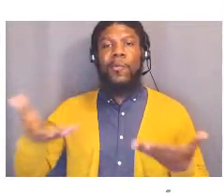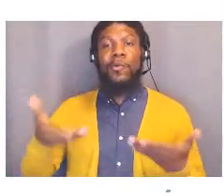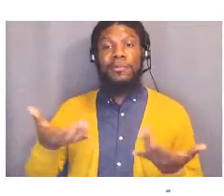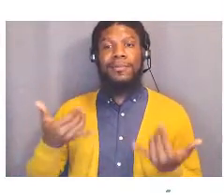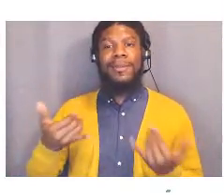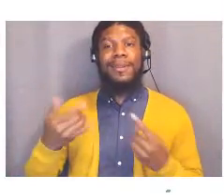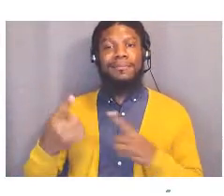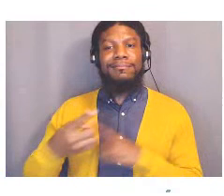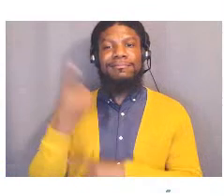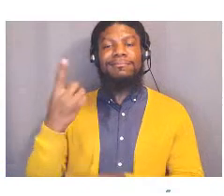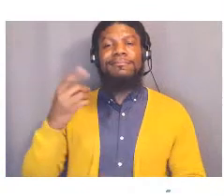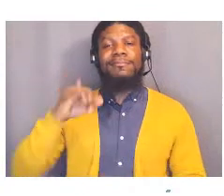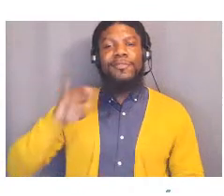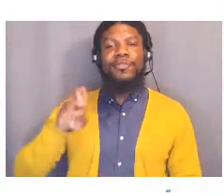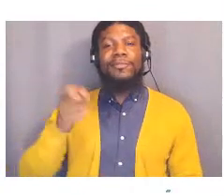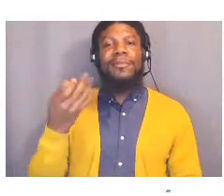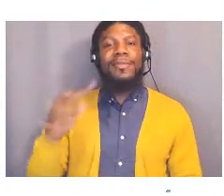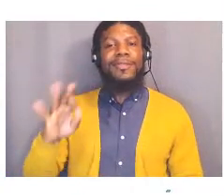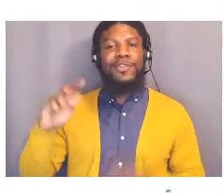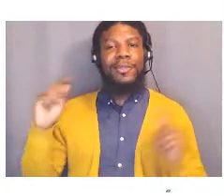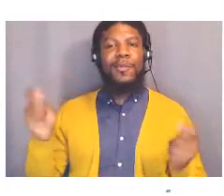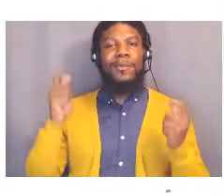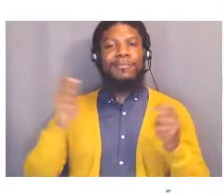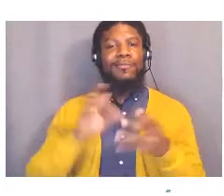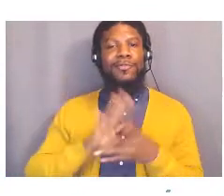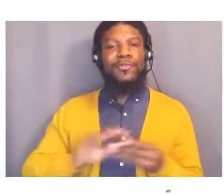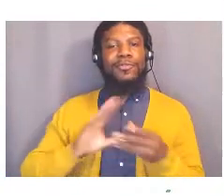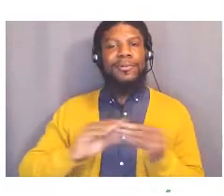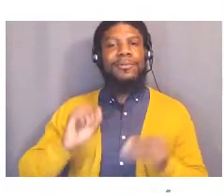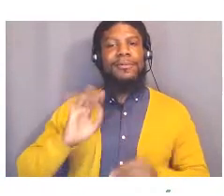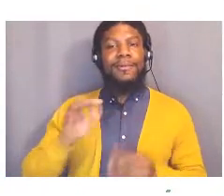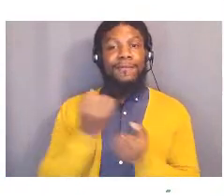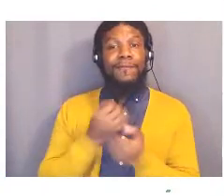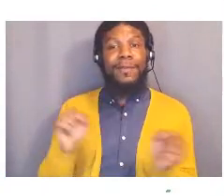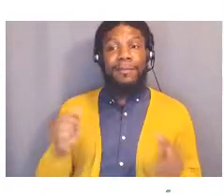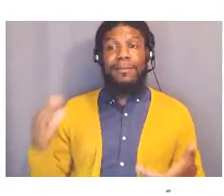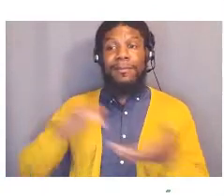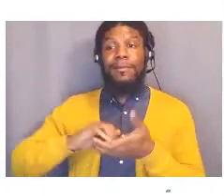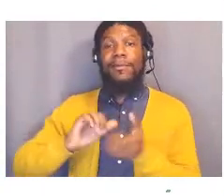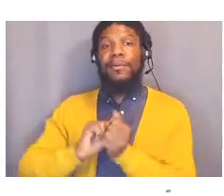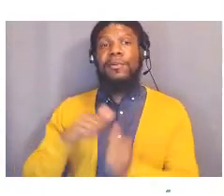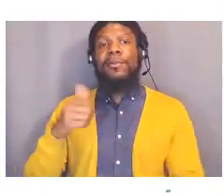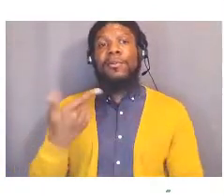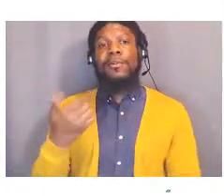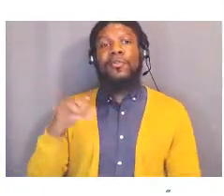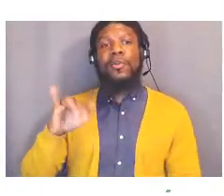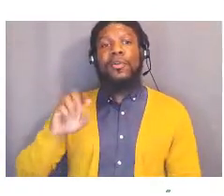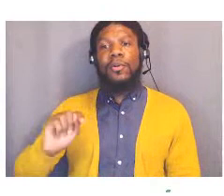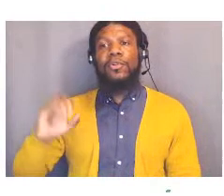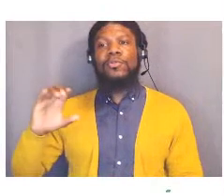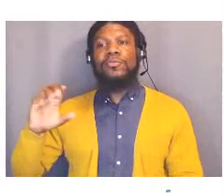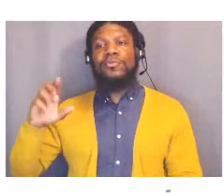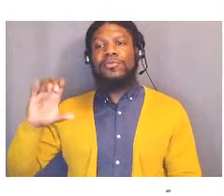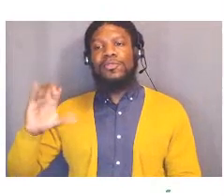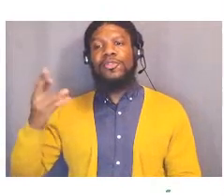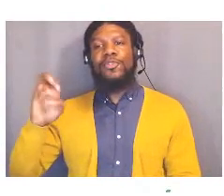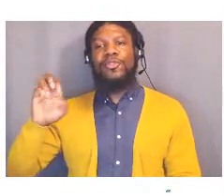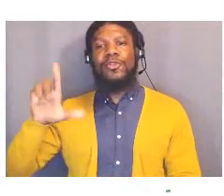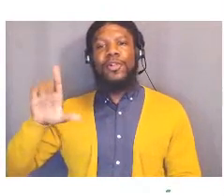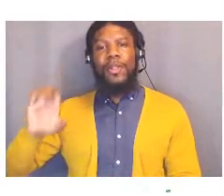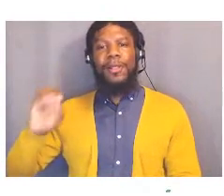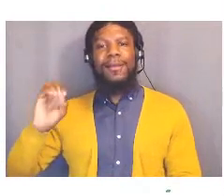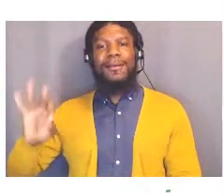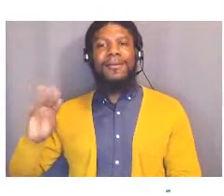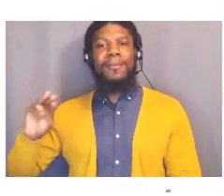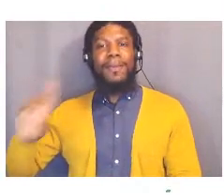Juneteenth celebration, Stories of Freedom, in partnership with the Griot Circle of Maryland. Today's event will last